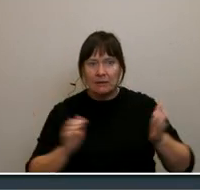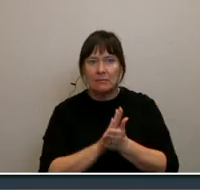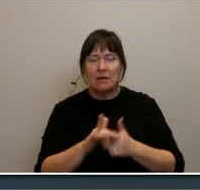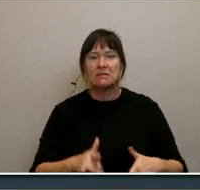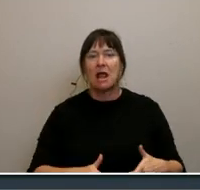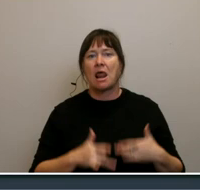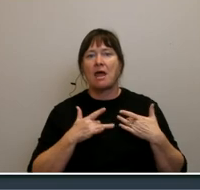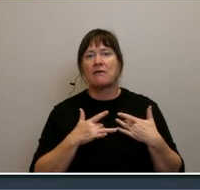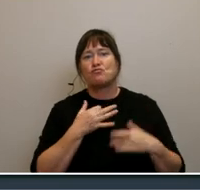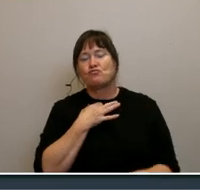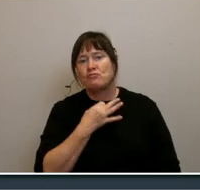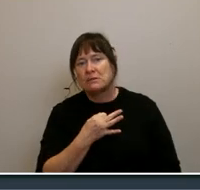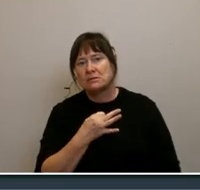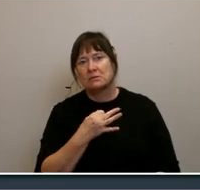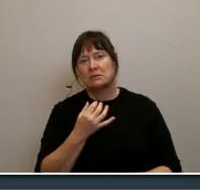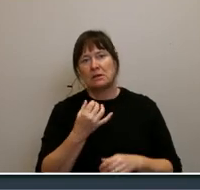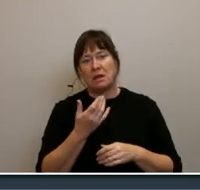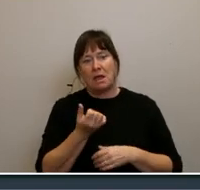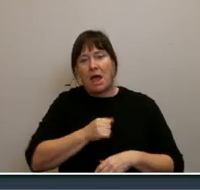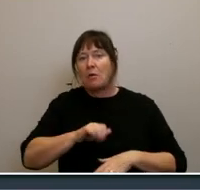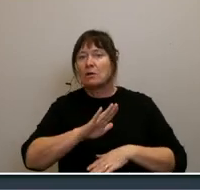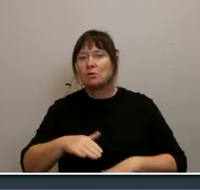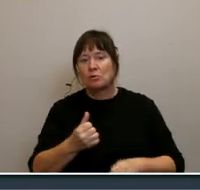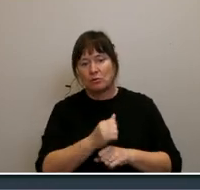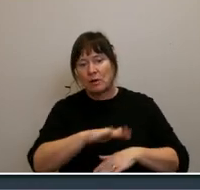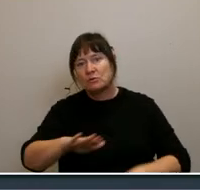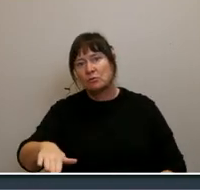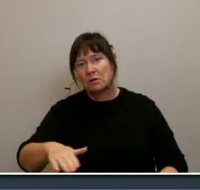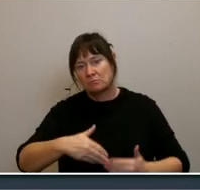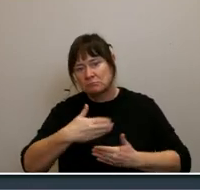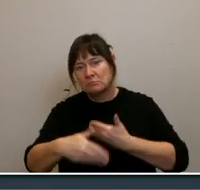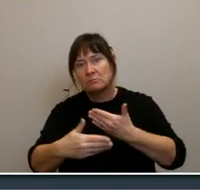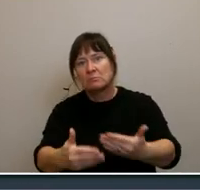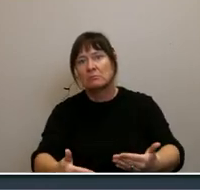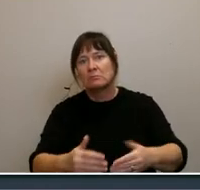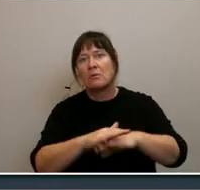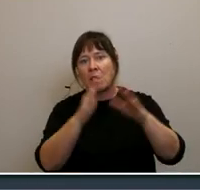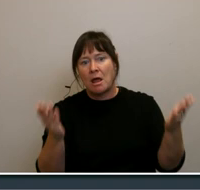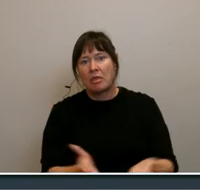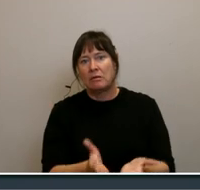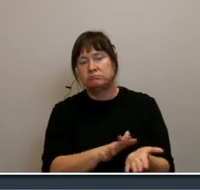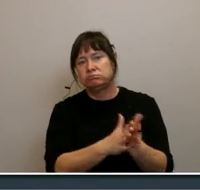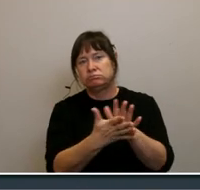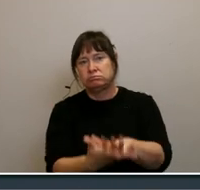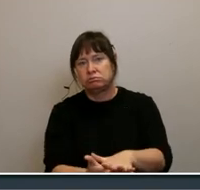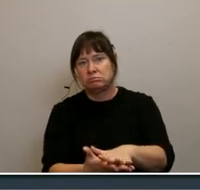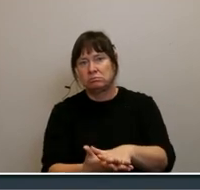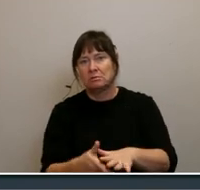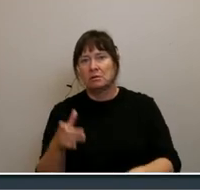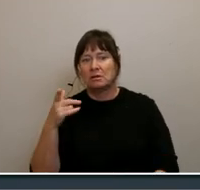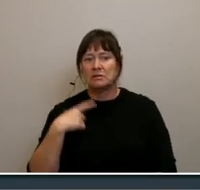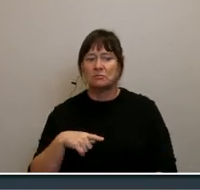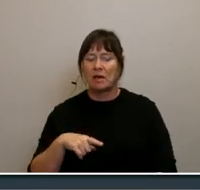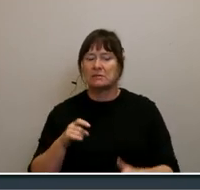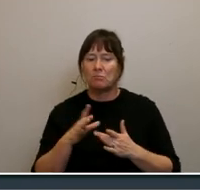children, grandchildren, and on into the future. This threat makes the rediscovery of the story of we, us, ours vitally